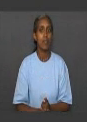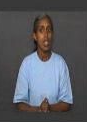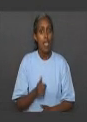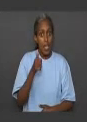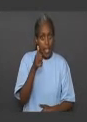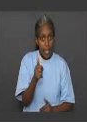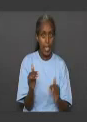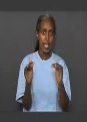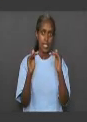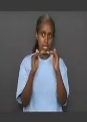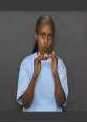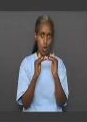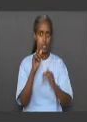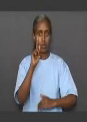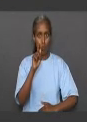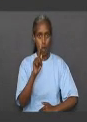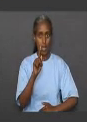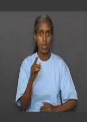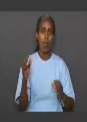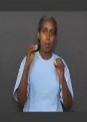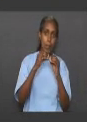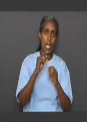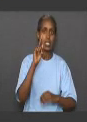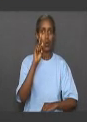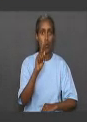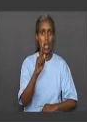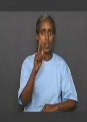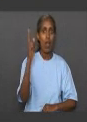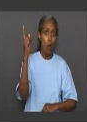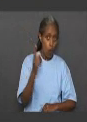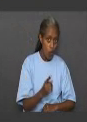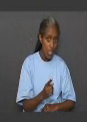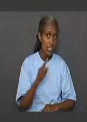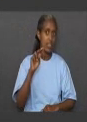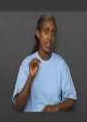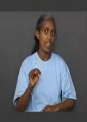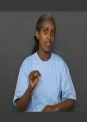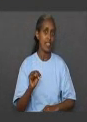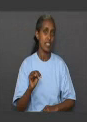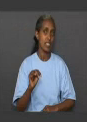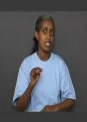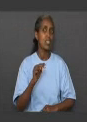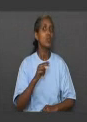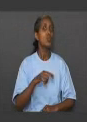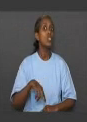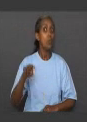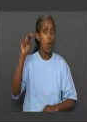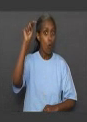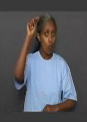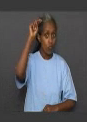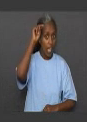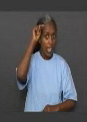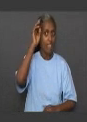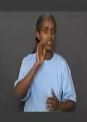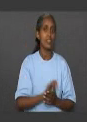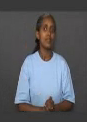A equals 1 plus 1 over n to the power of